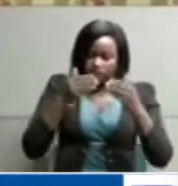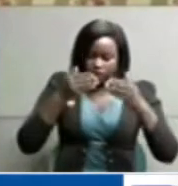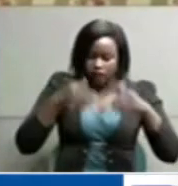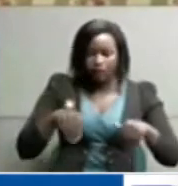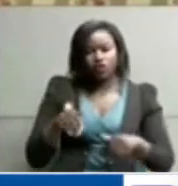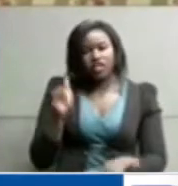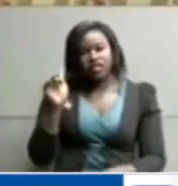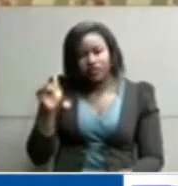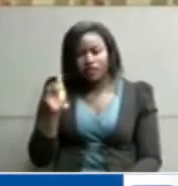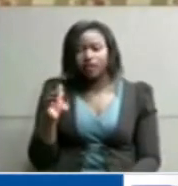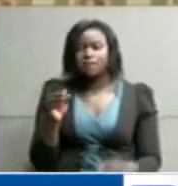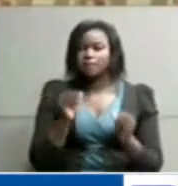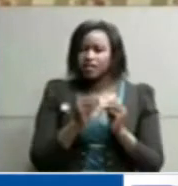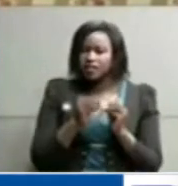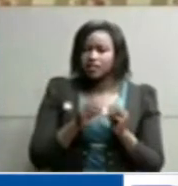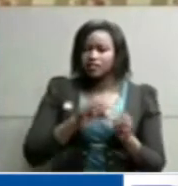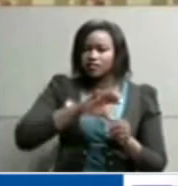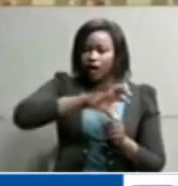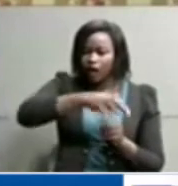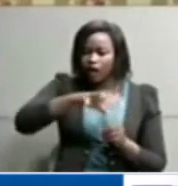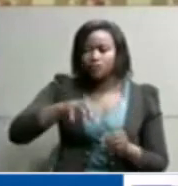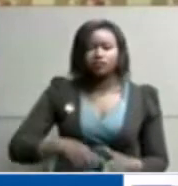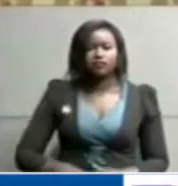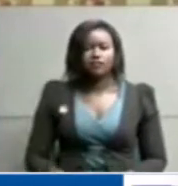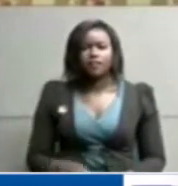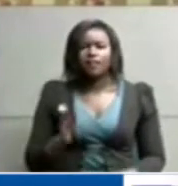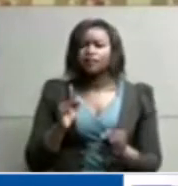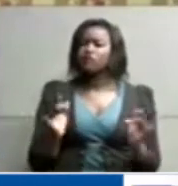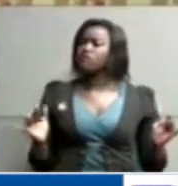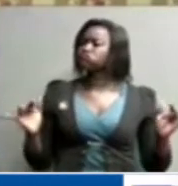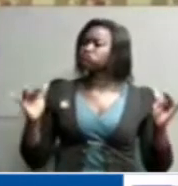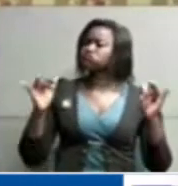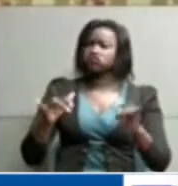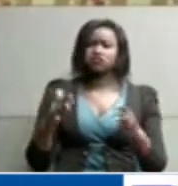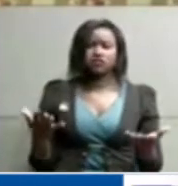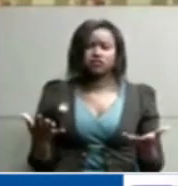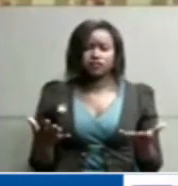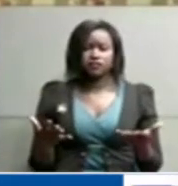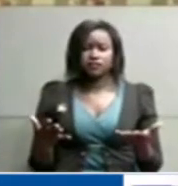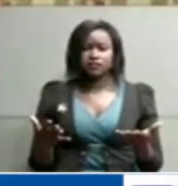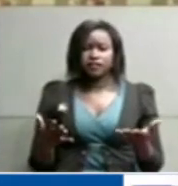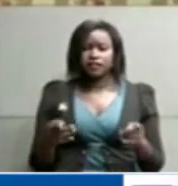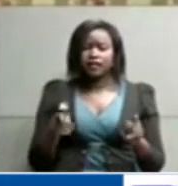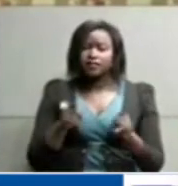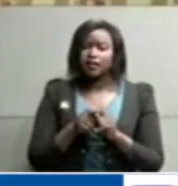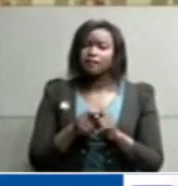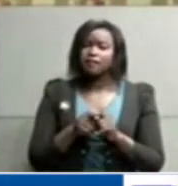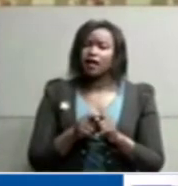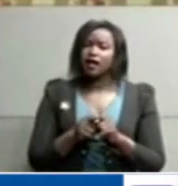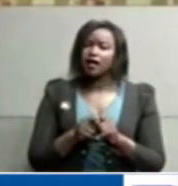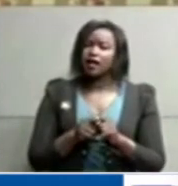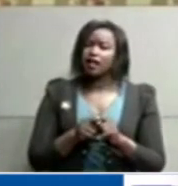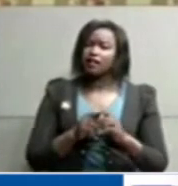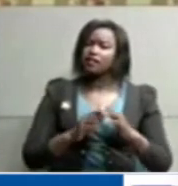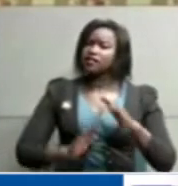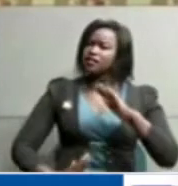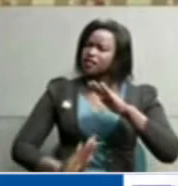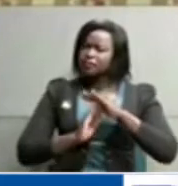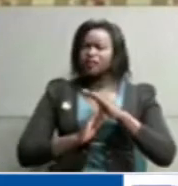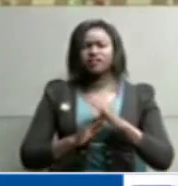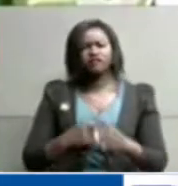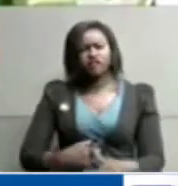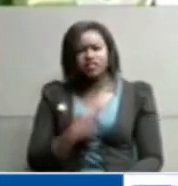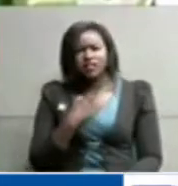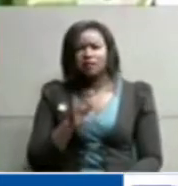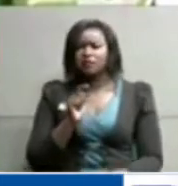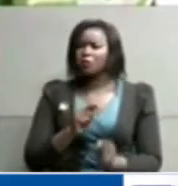evening meetings in the trading centers where people from everywhere gather. Limit visitors. The people who are trying